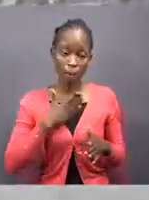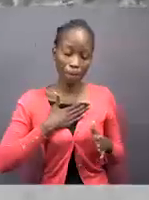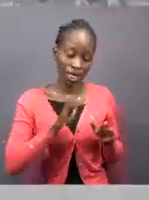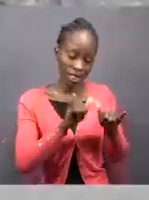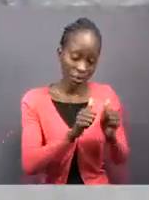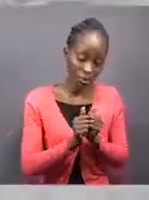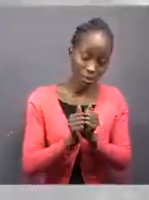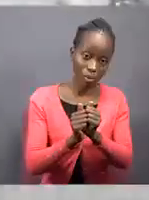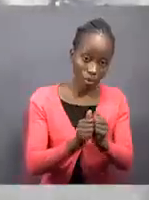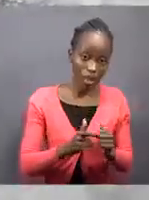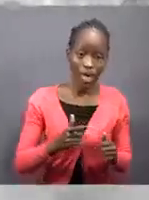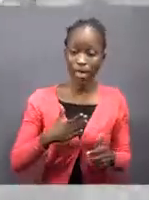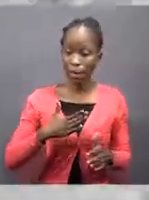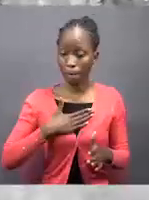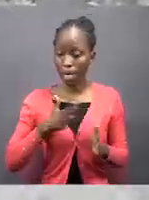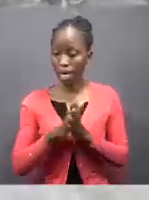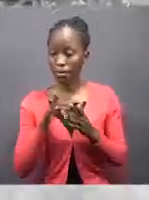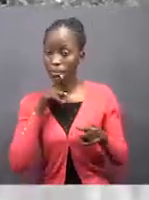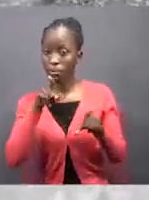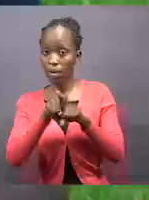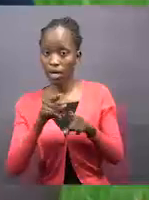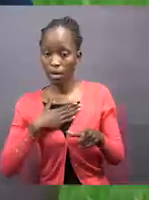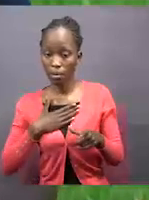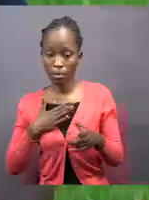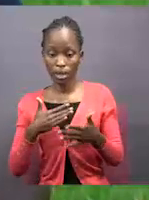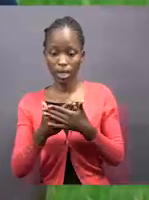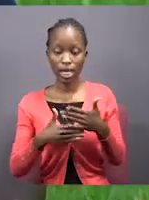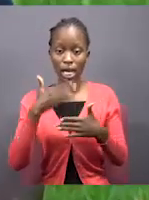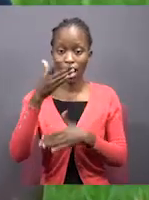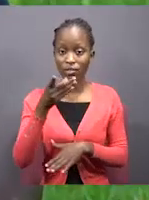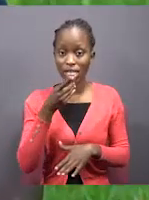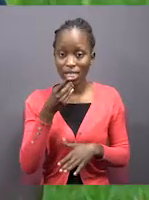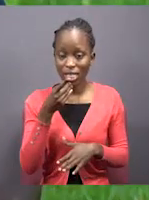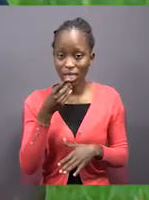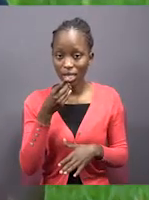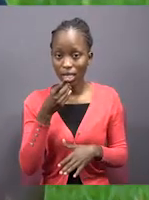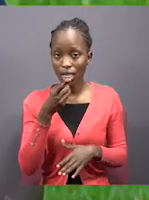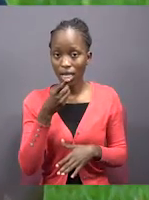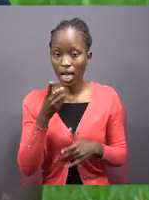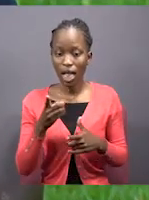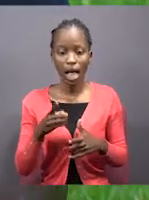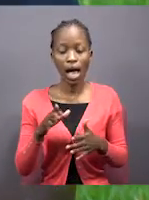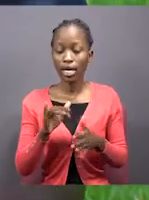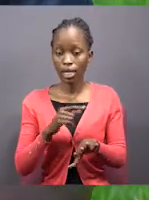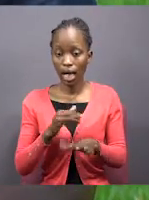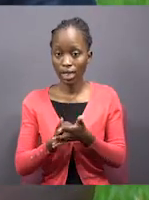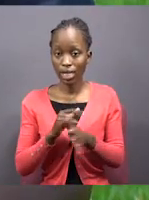until after dinner, and she used to wear 2 masks and a medical hairnet.